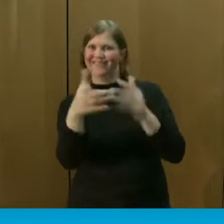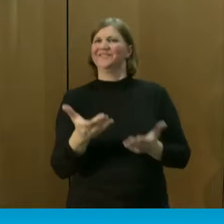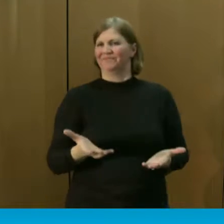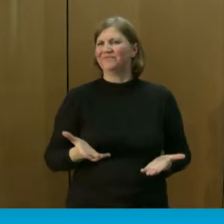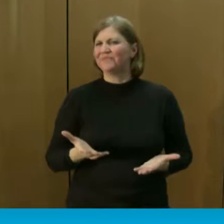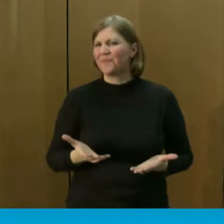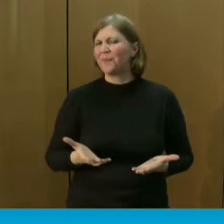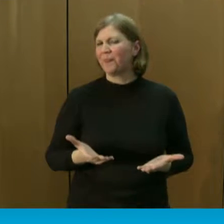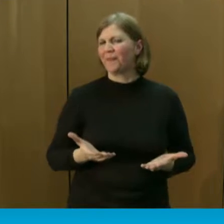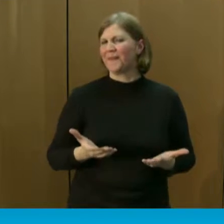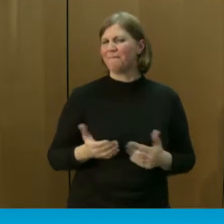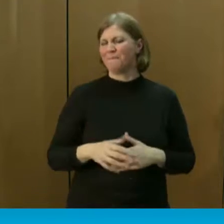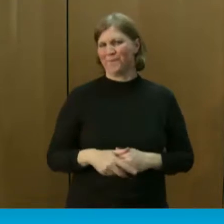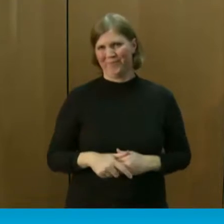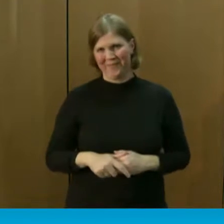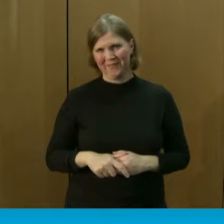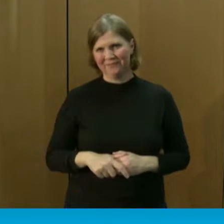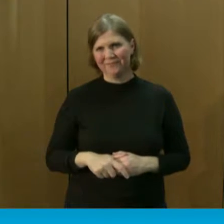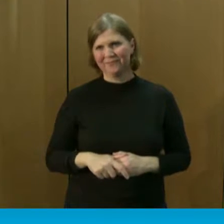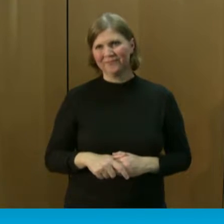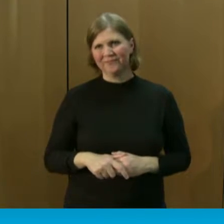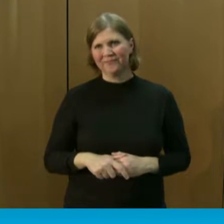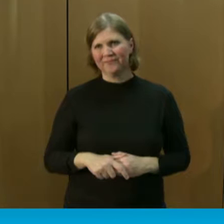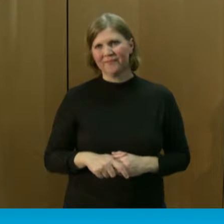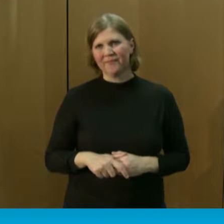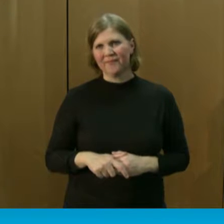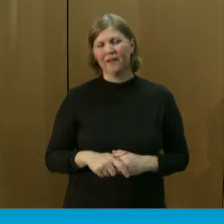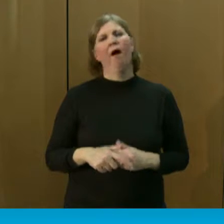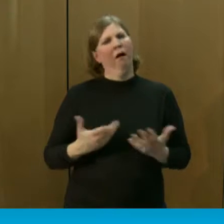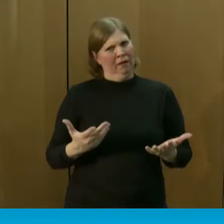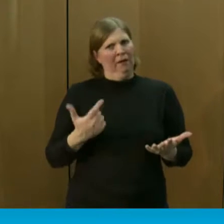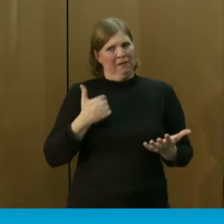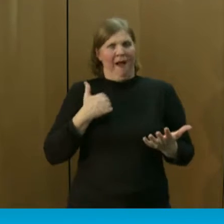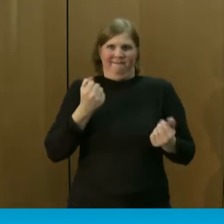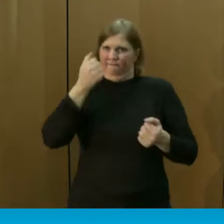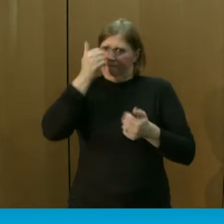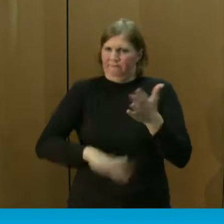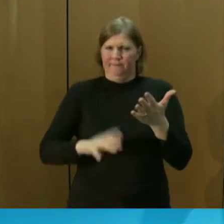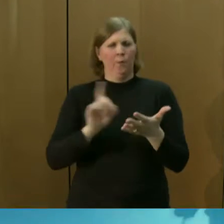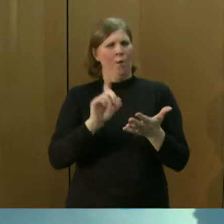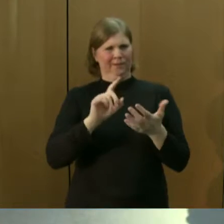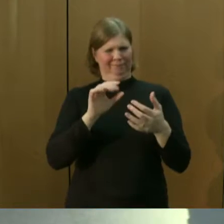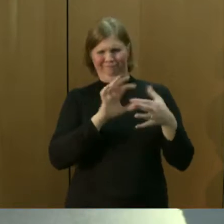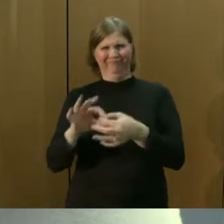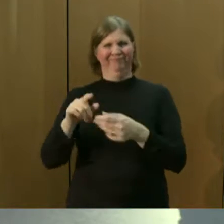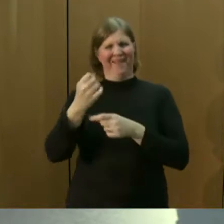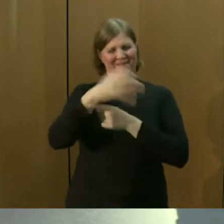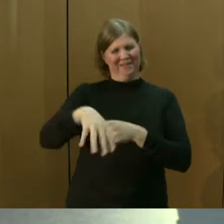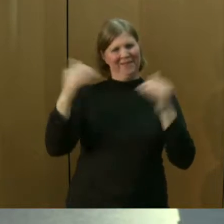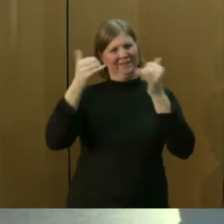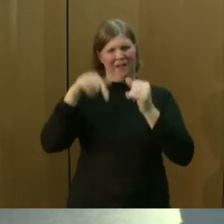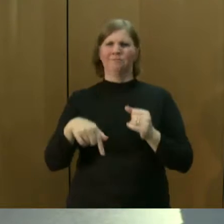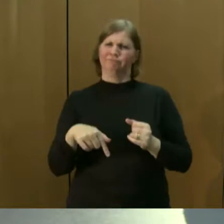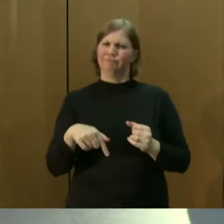few within the festival. You've had a few different experiences, not just actually with David Leddy, but before you've produced work on the festival as well. How